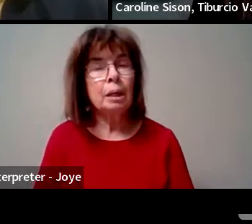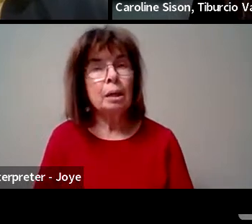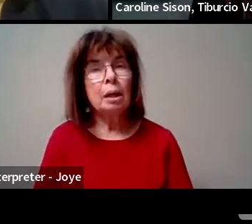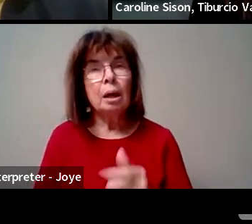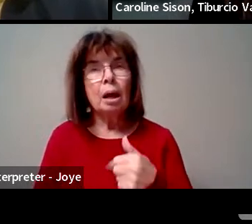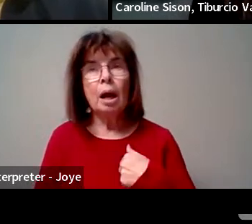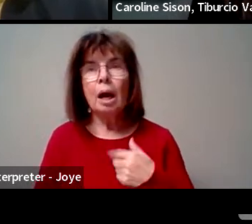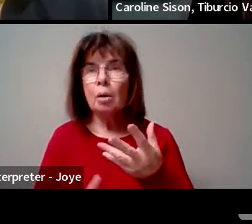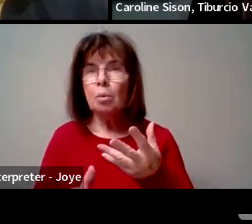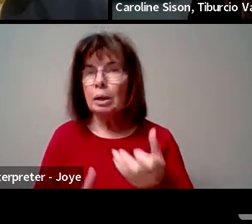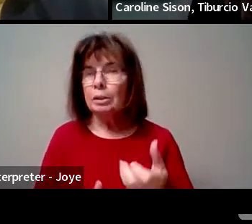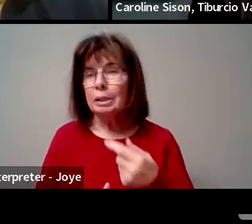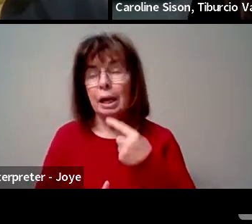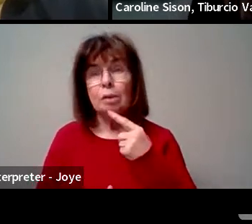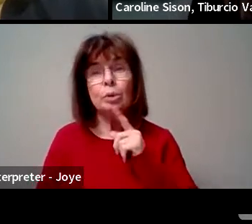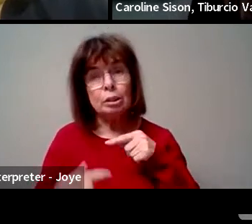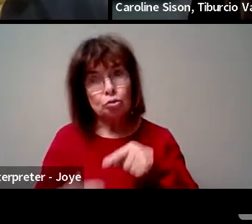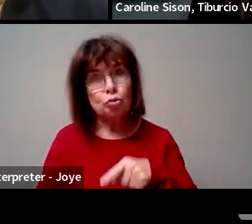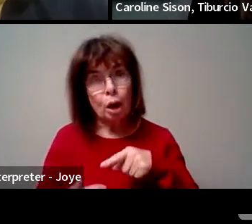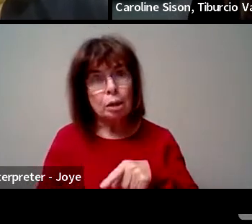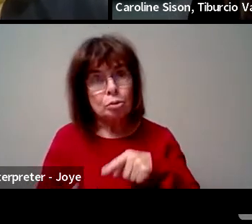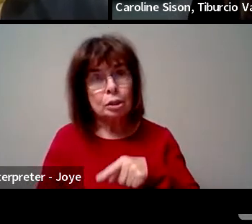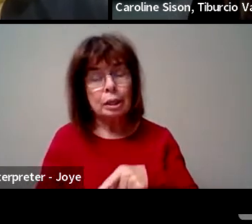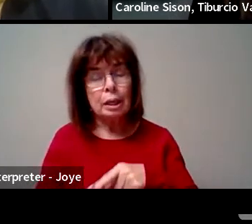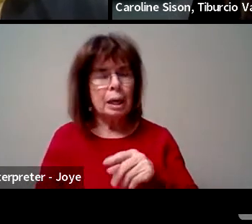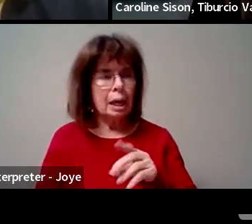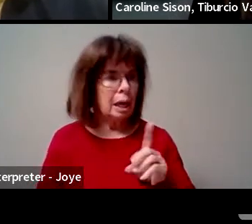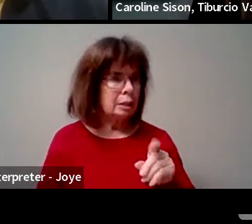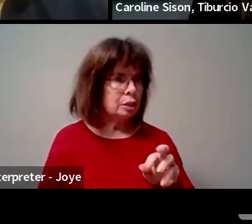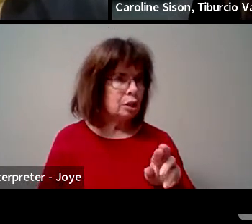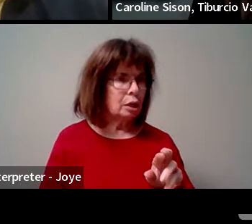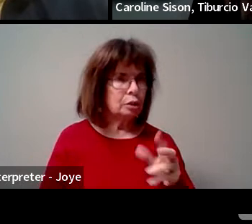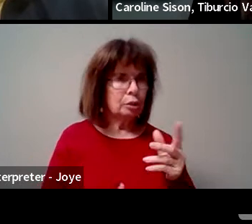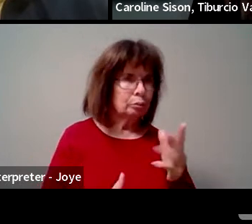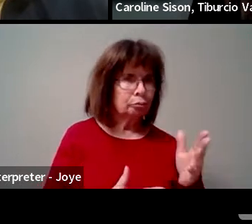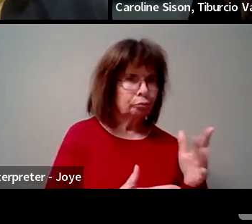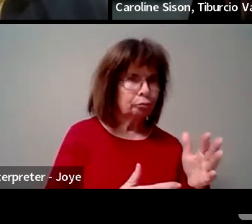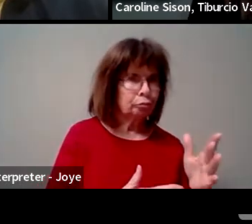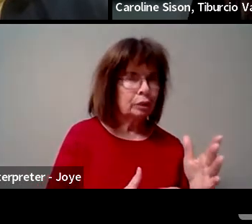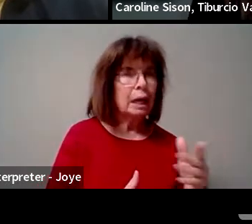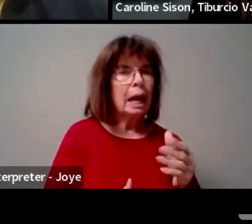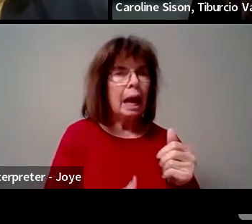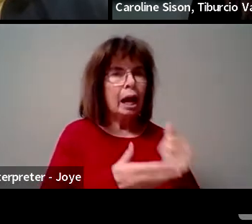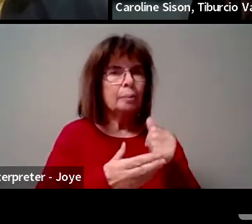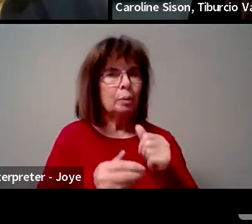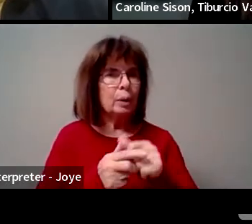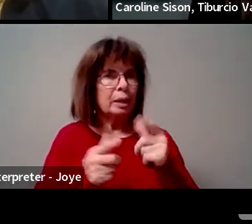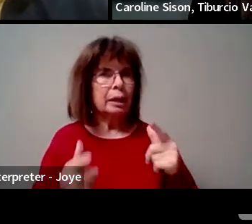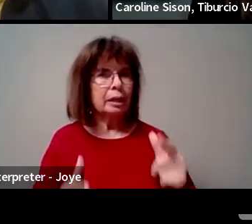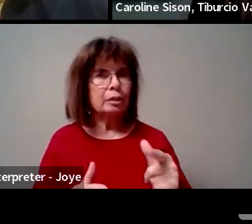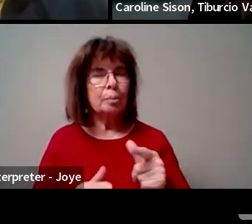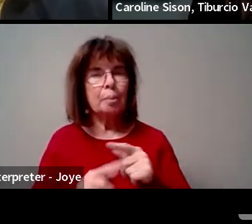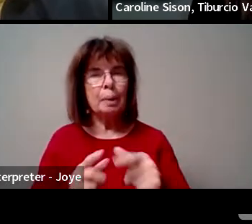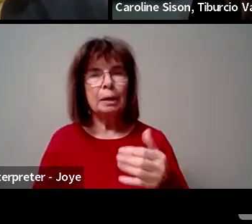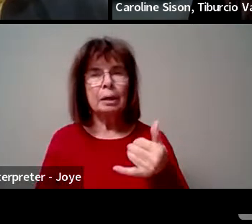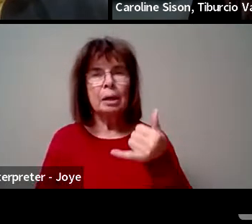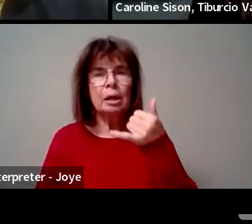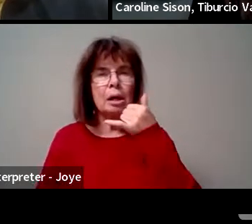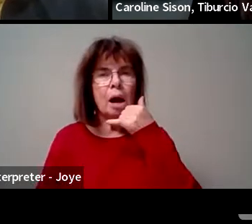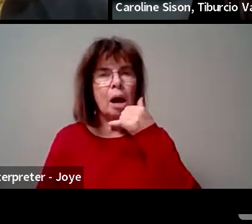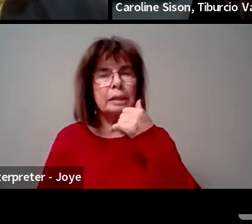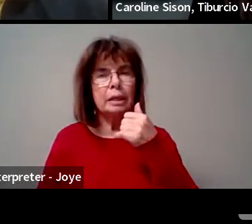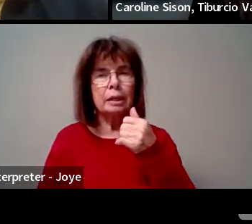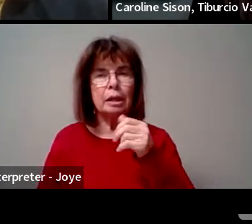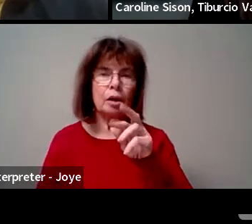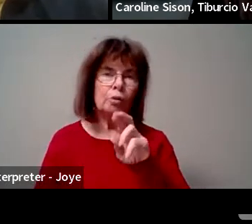I really struggled, and Dr. Locke helped me out with some language that I can use next time, but calling in a prescription for Paxlovid. Like we're